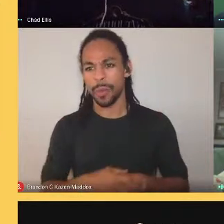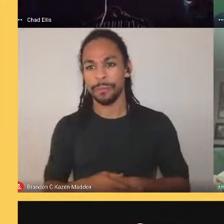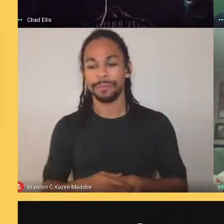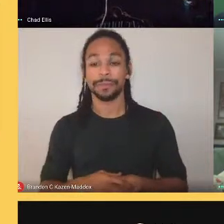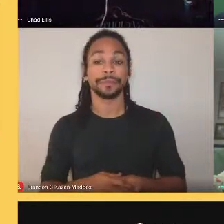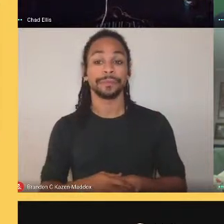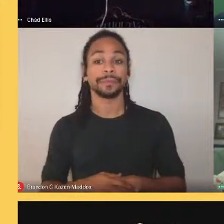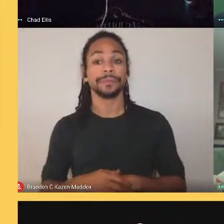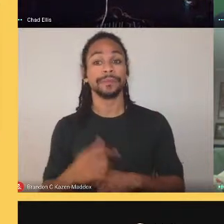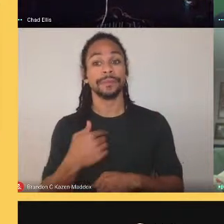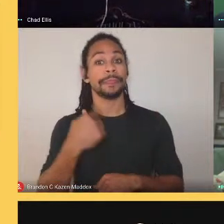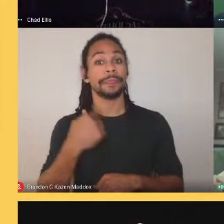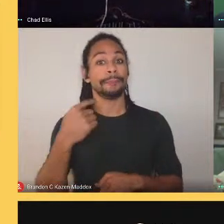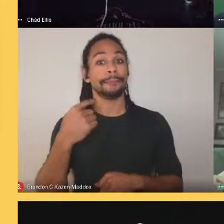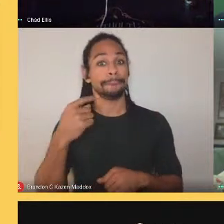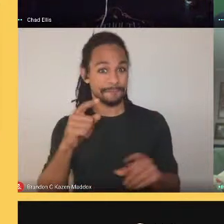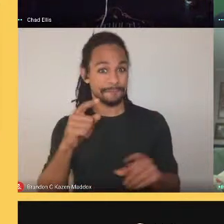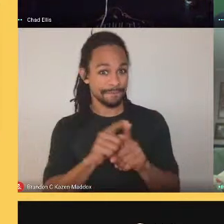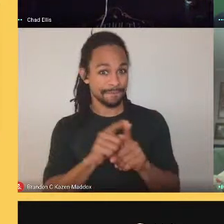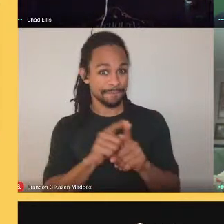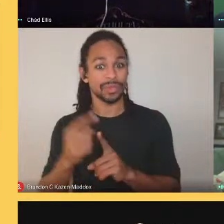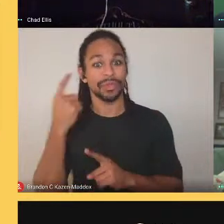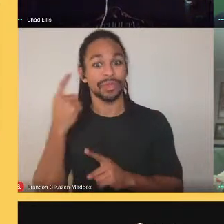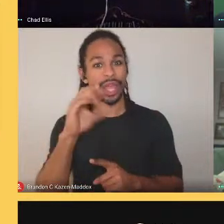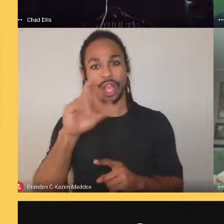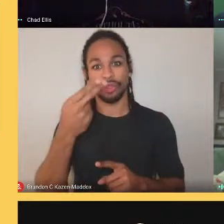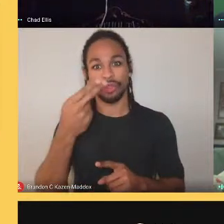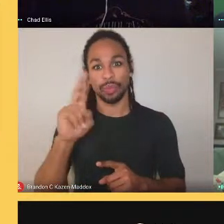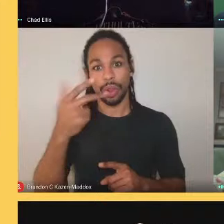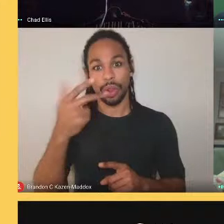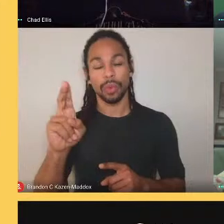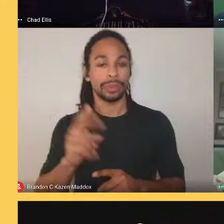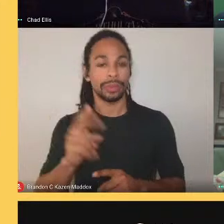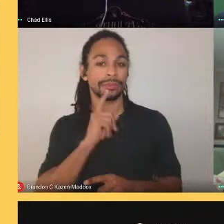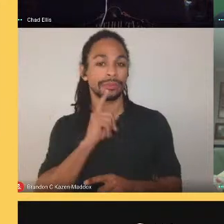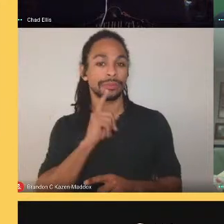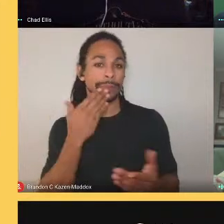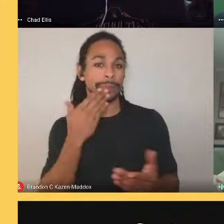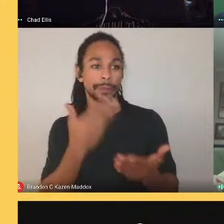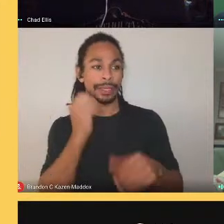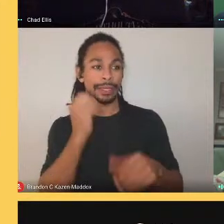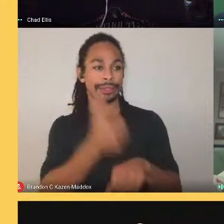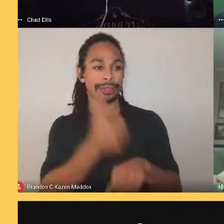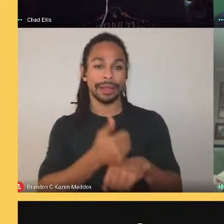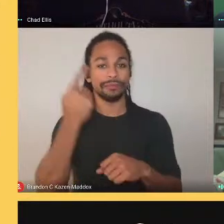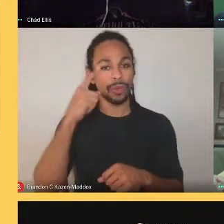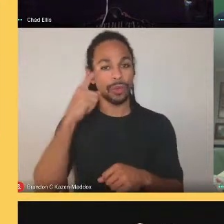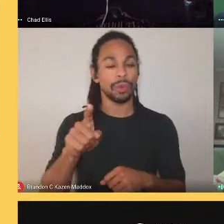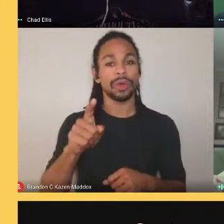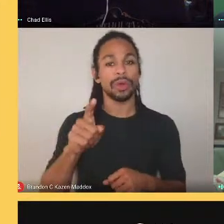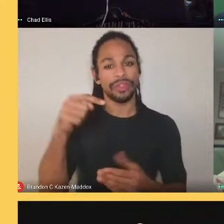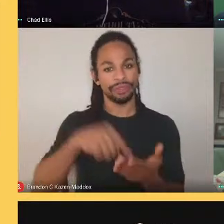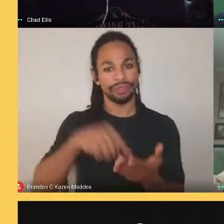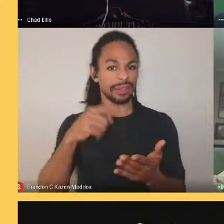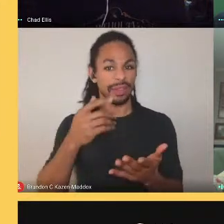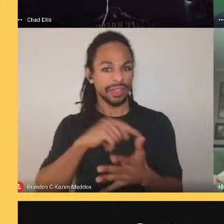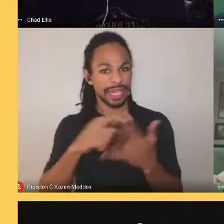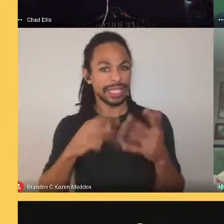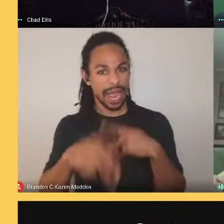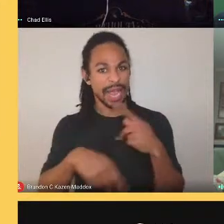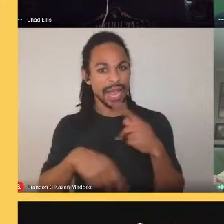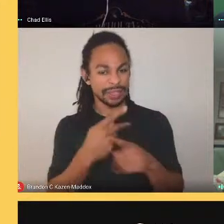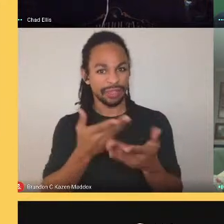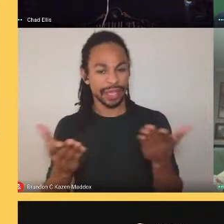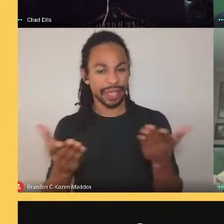I think Cthulhu is well suited in general to the sort of things that get people to play